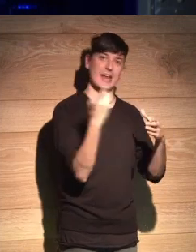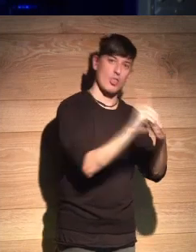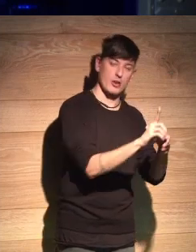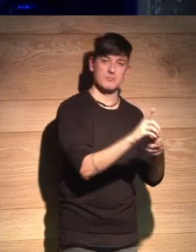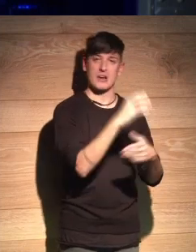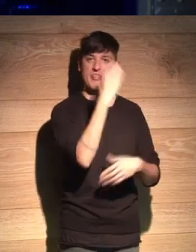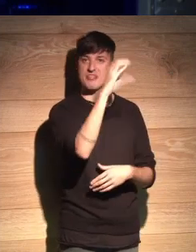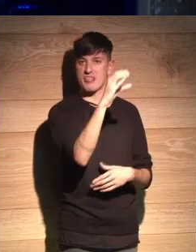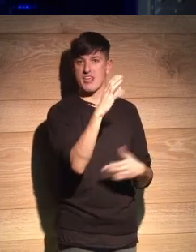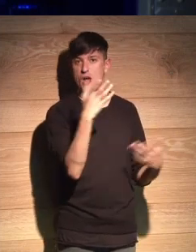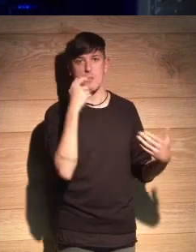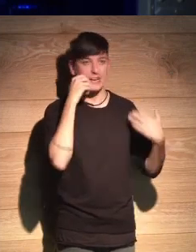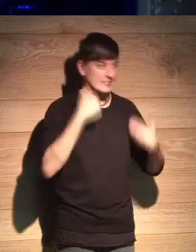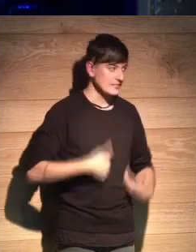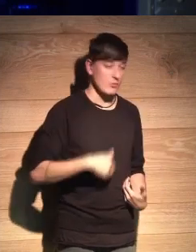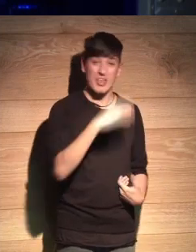science, which